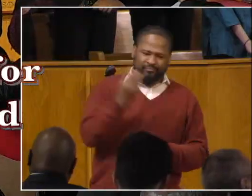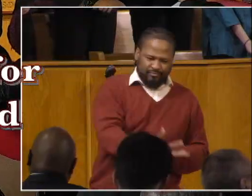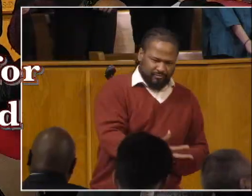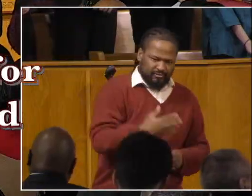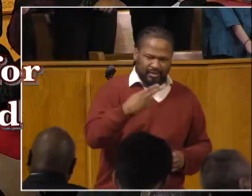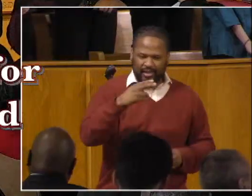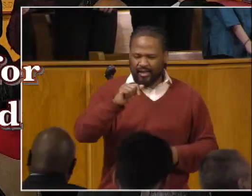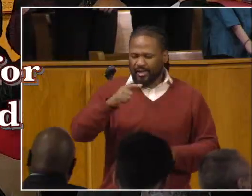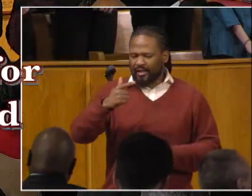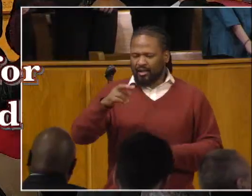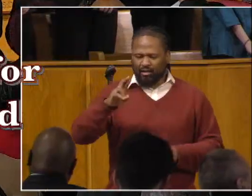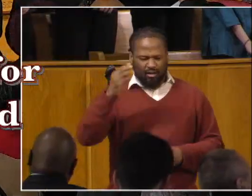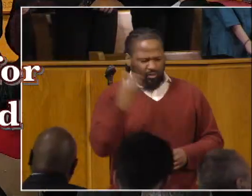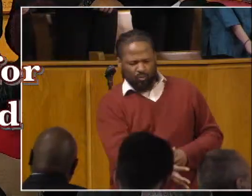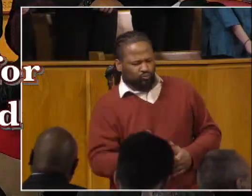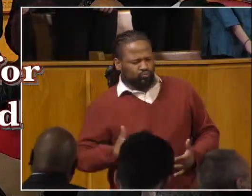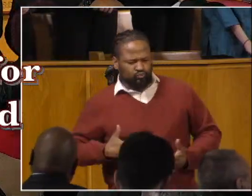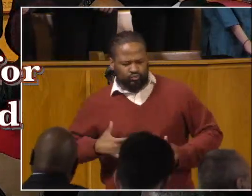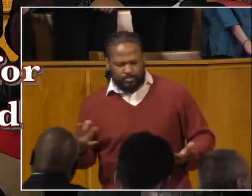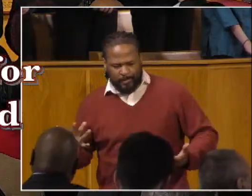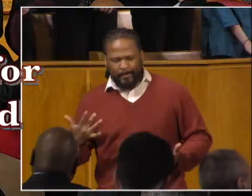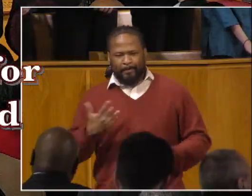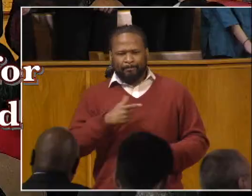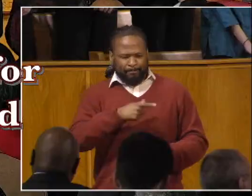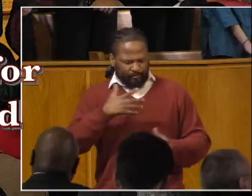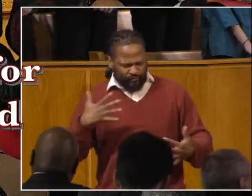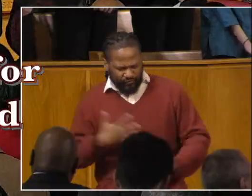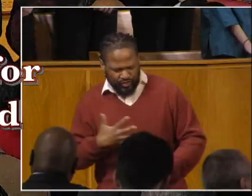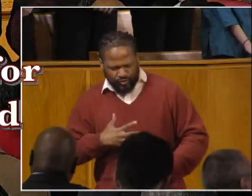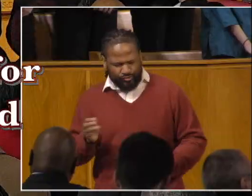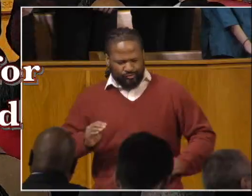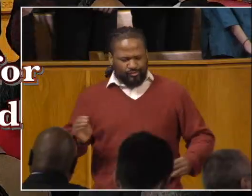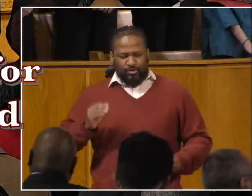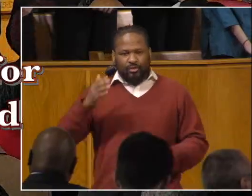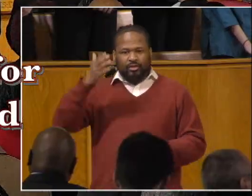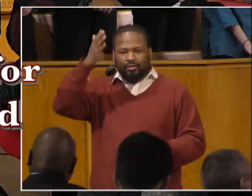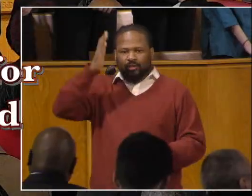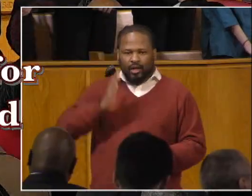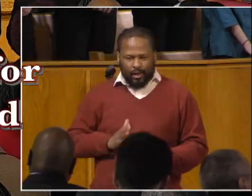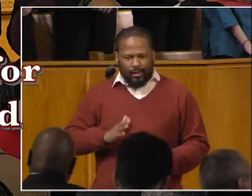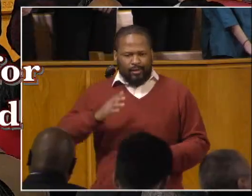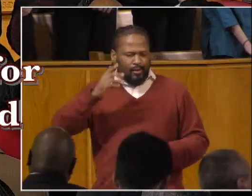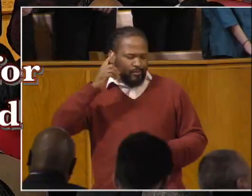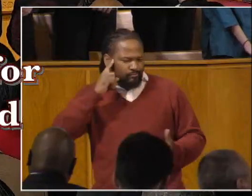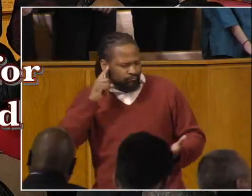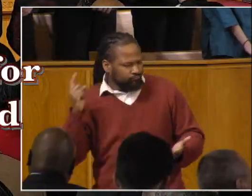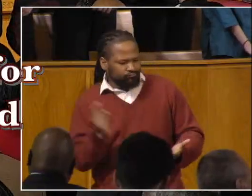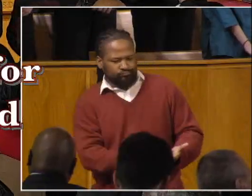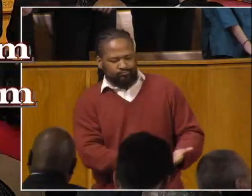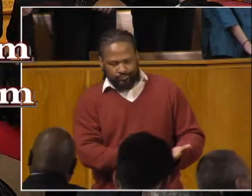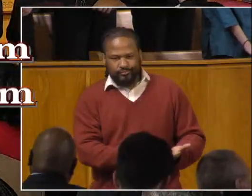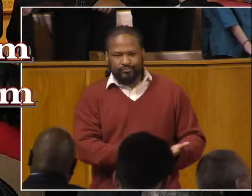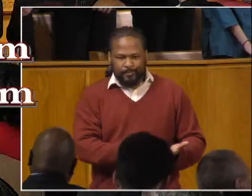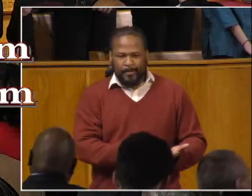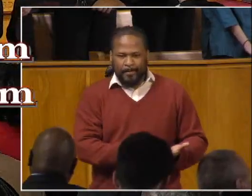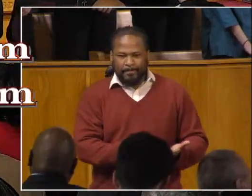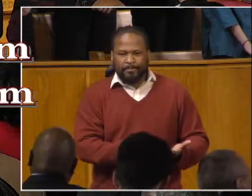her, "What ails you, Hagar? Fear not, for God has heard the voice of the lad where he